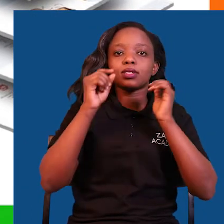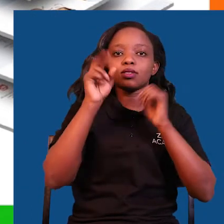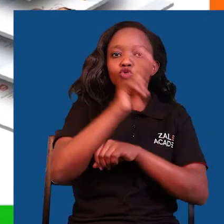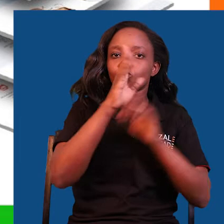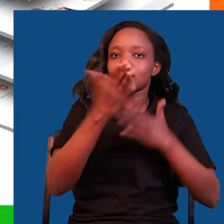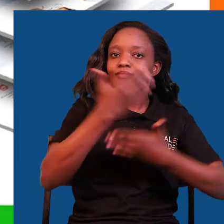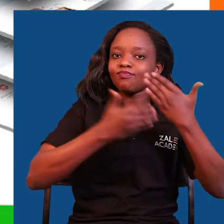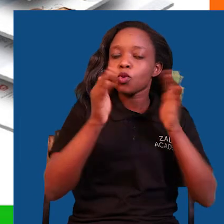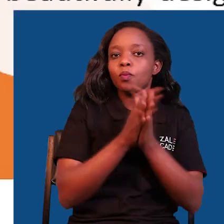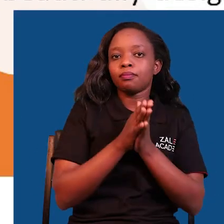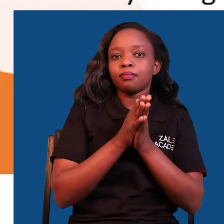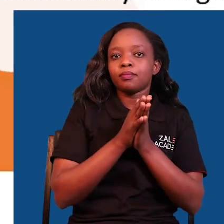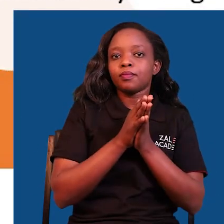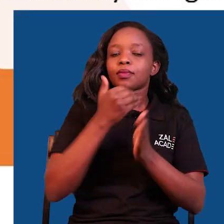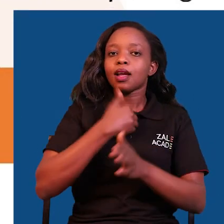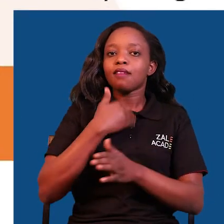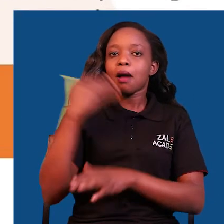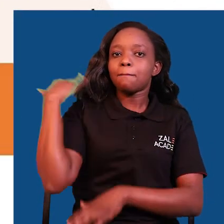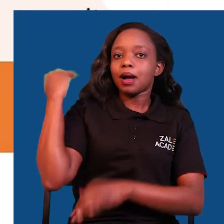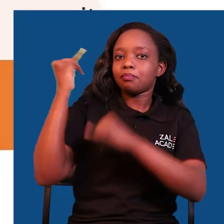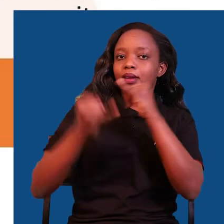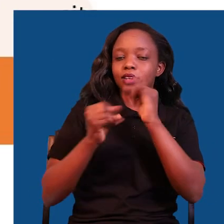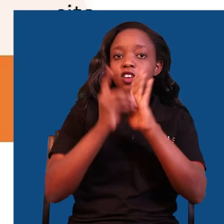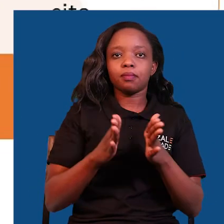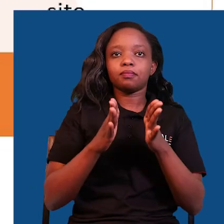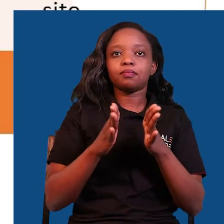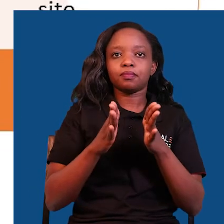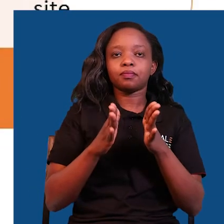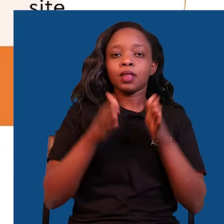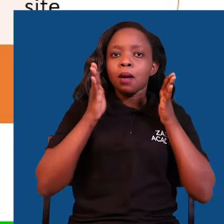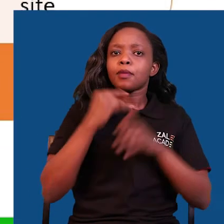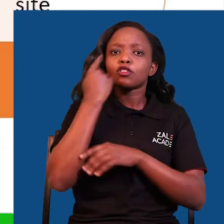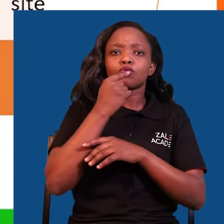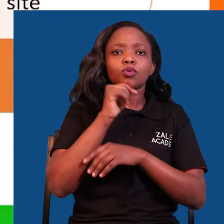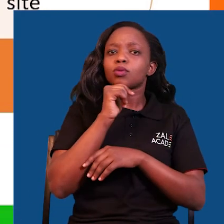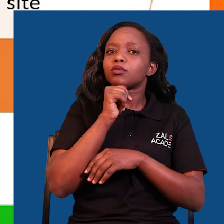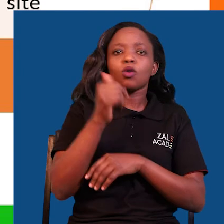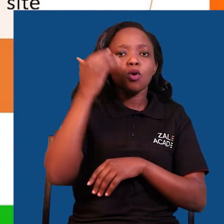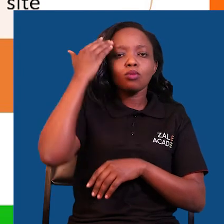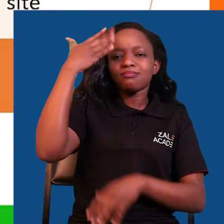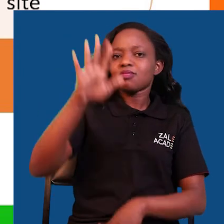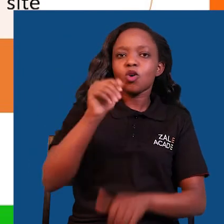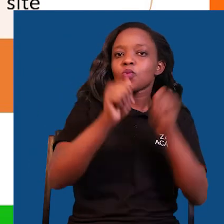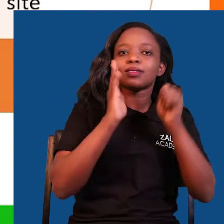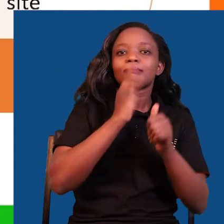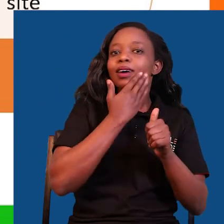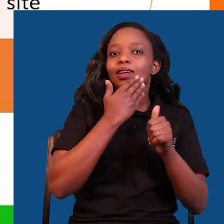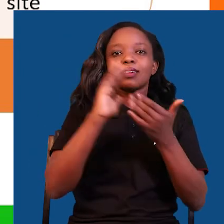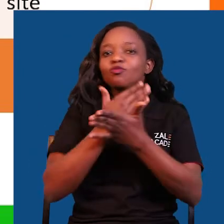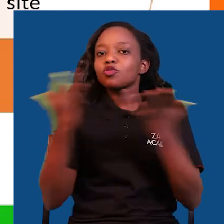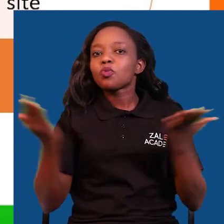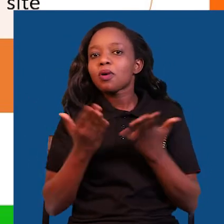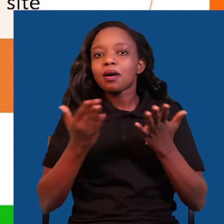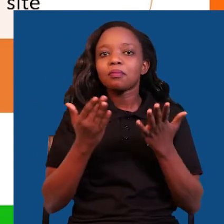user interacts with, basically. We have the back-end developer. A back-end developer is the person who does not want to know which colors will